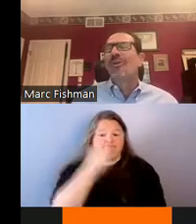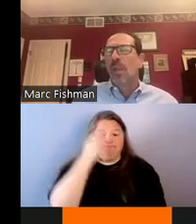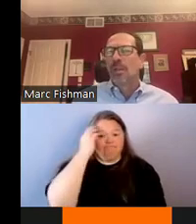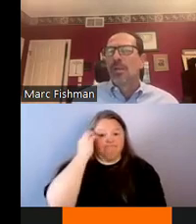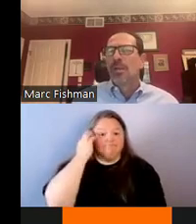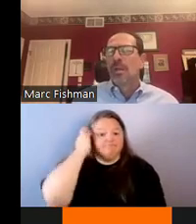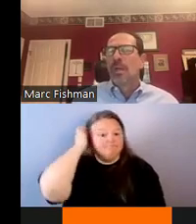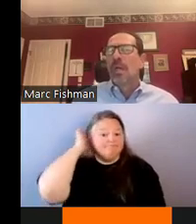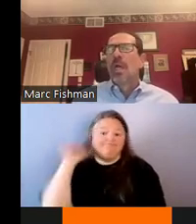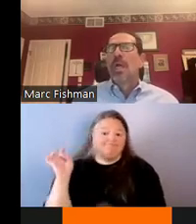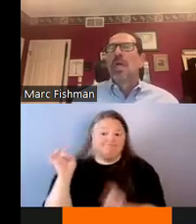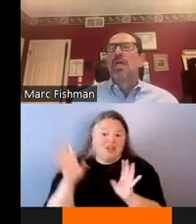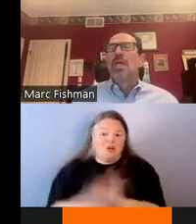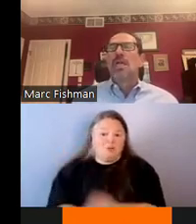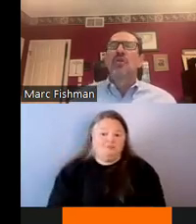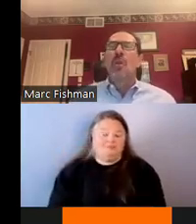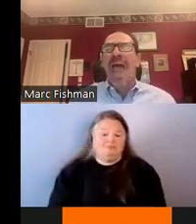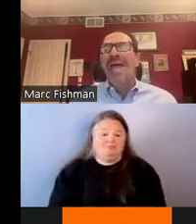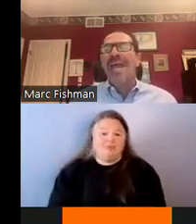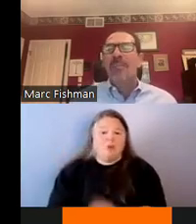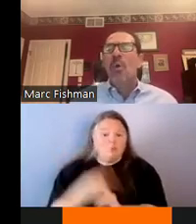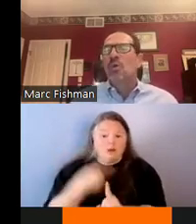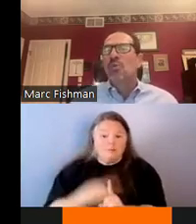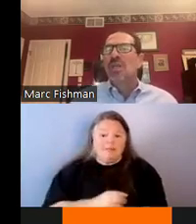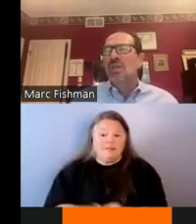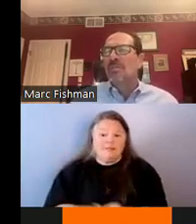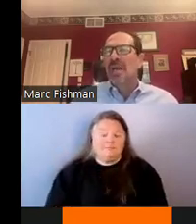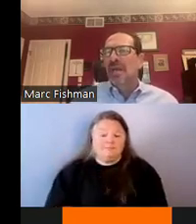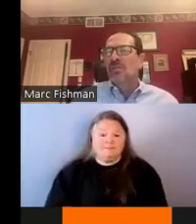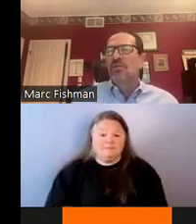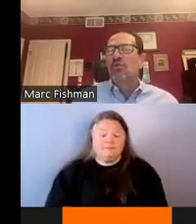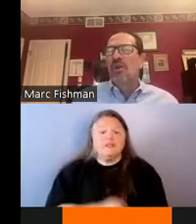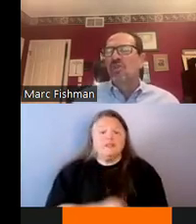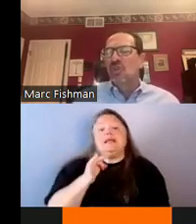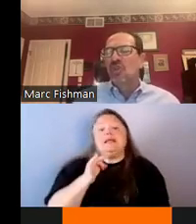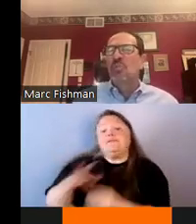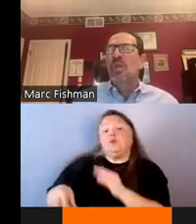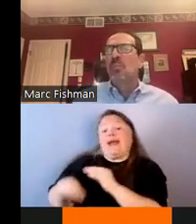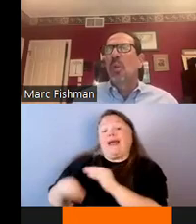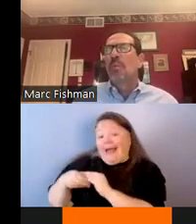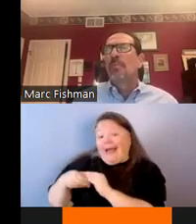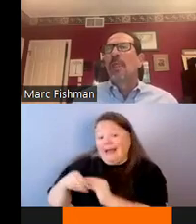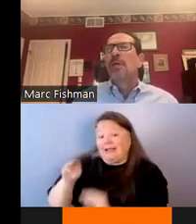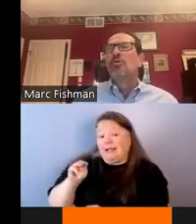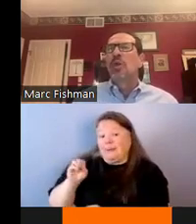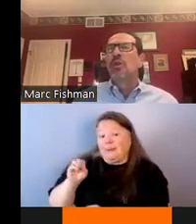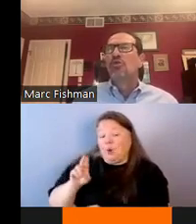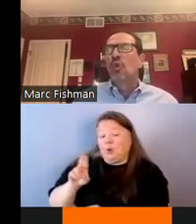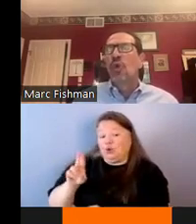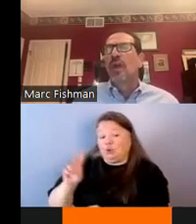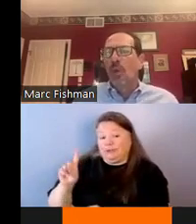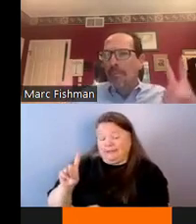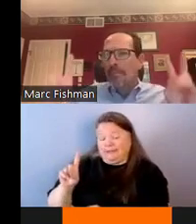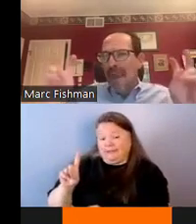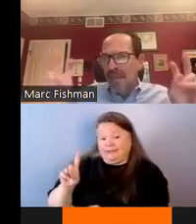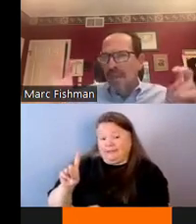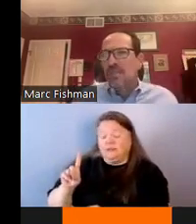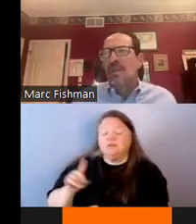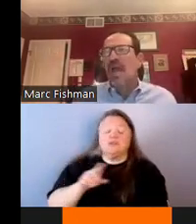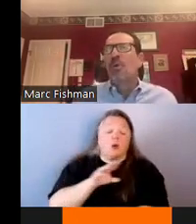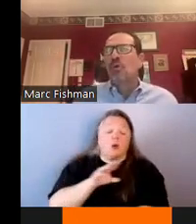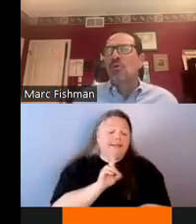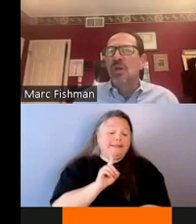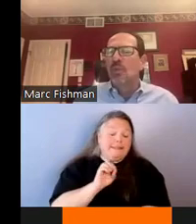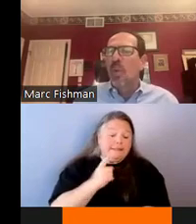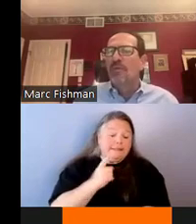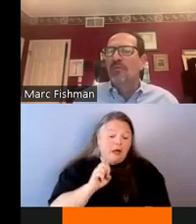That's terrible. If you add MOUD to the mix, if you transition people to enduring or